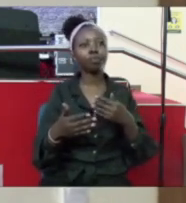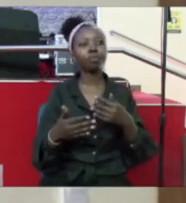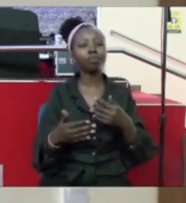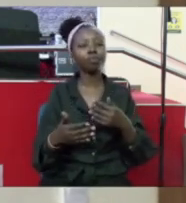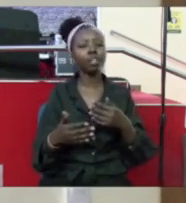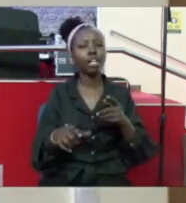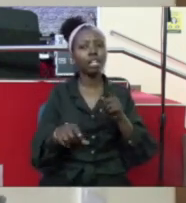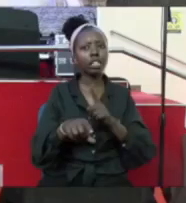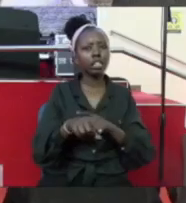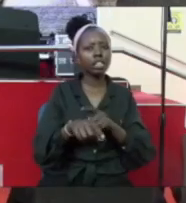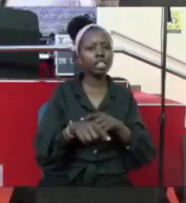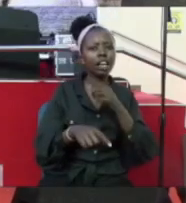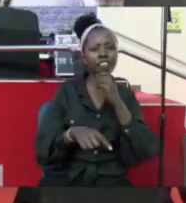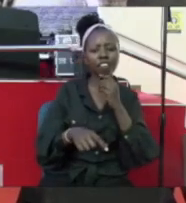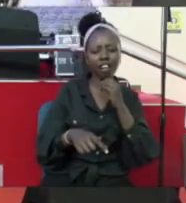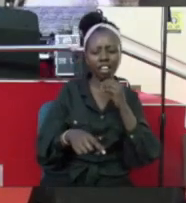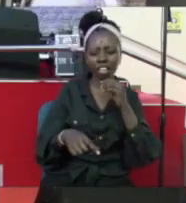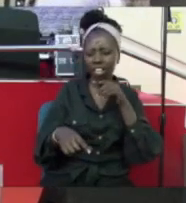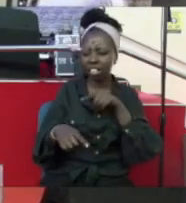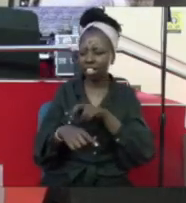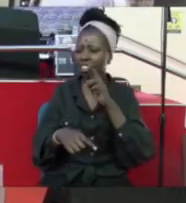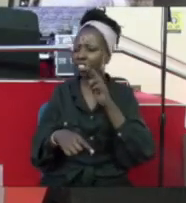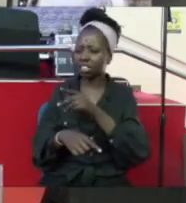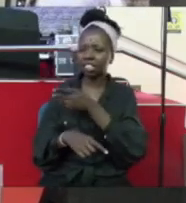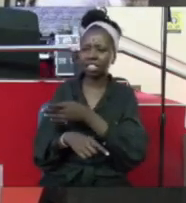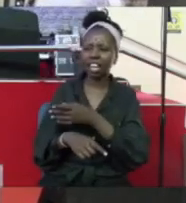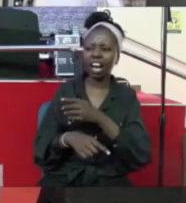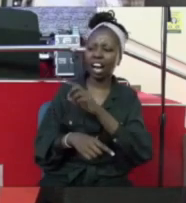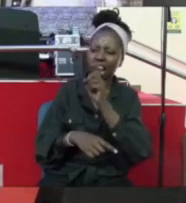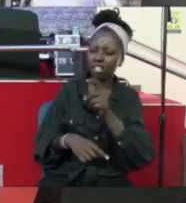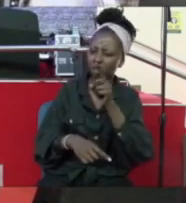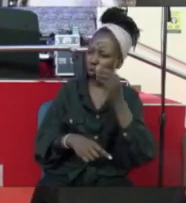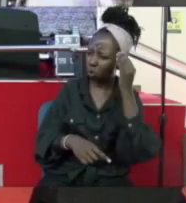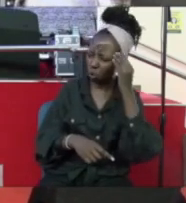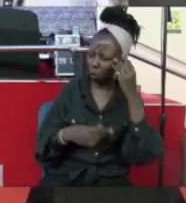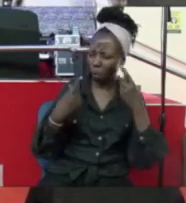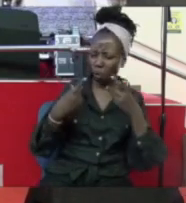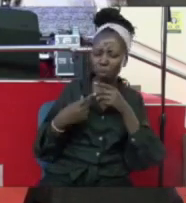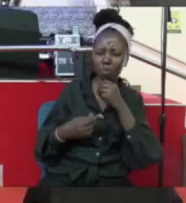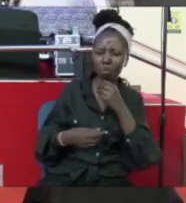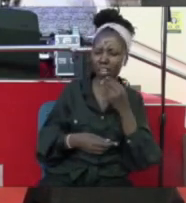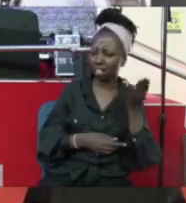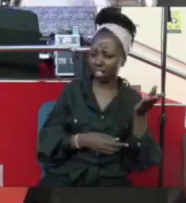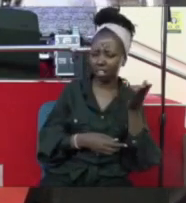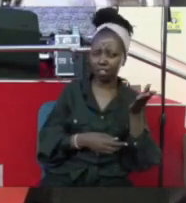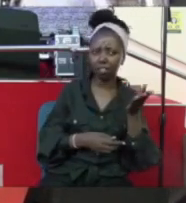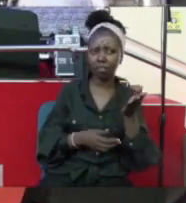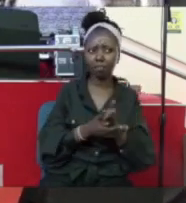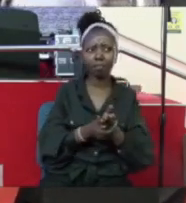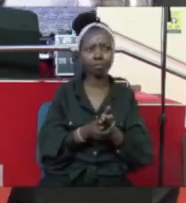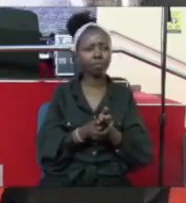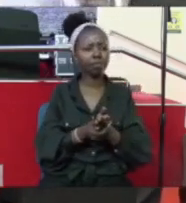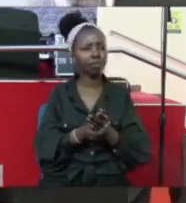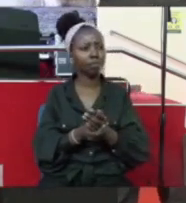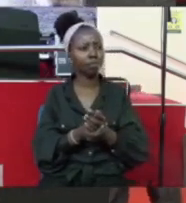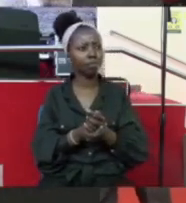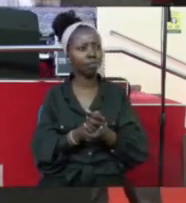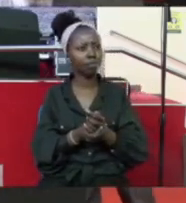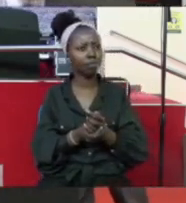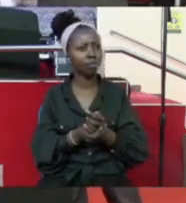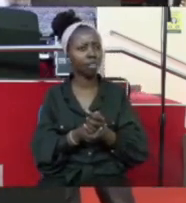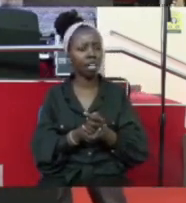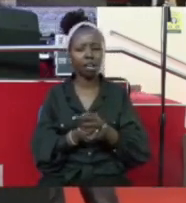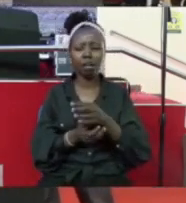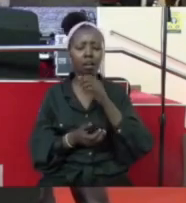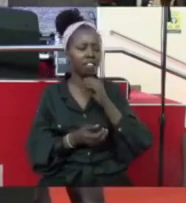reached the father reached there, he asked, "Dad, do you know this man?" Na Joel Austin akasema baba alipofika pale akamuuliza, "Je, I have never even seen